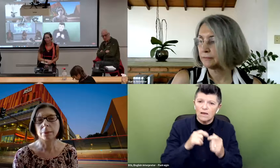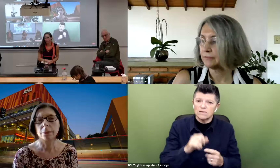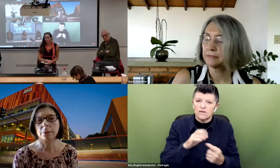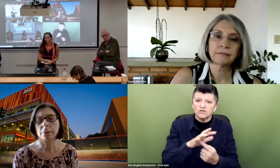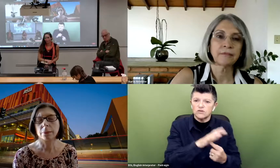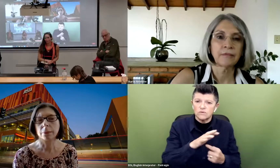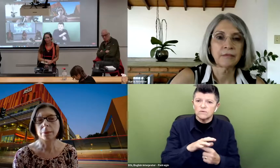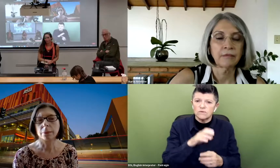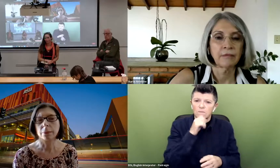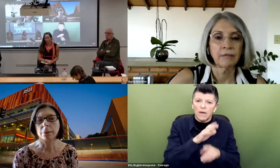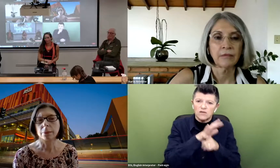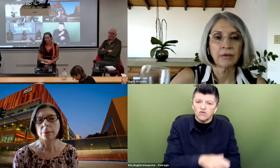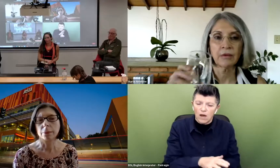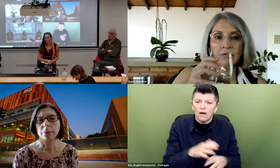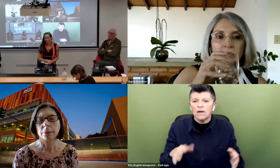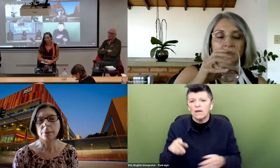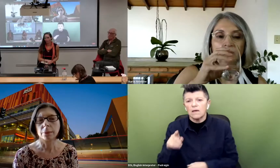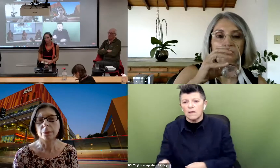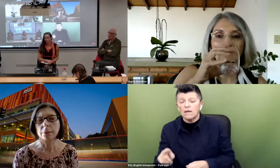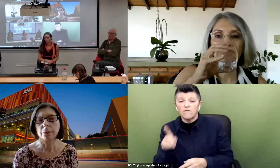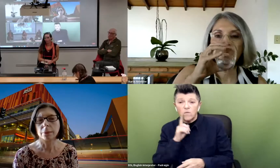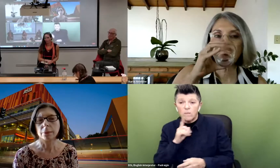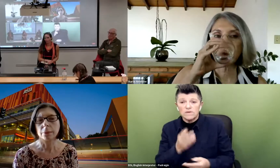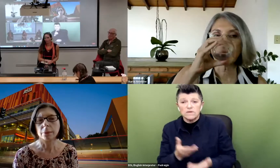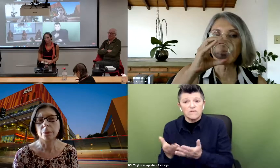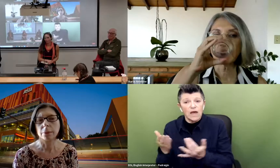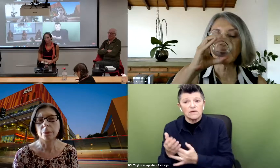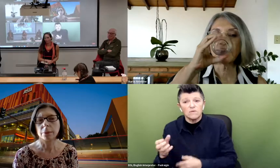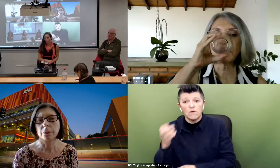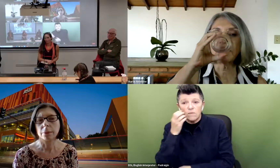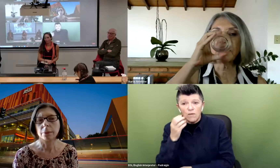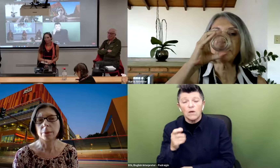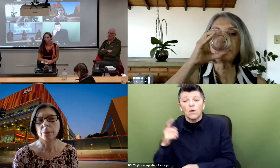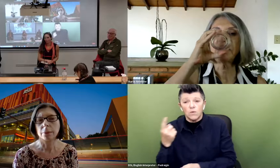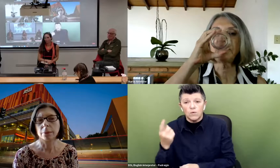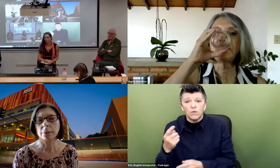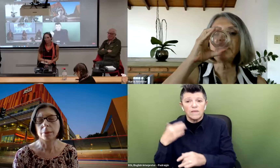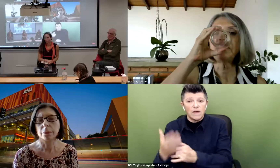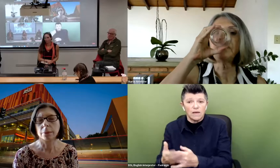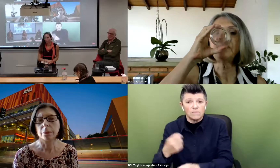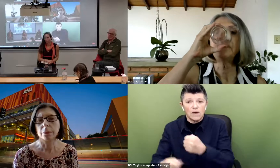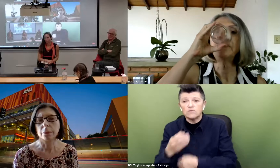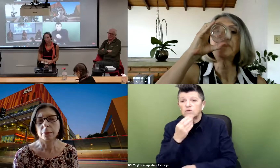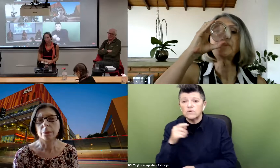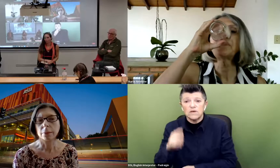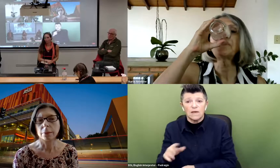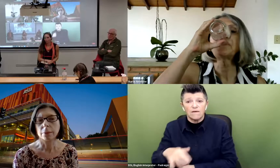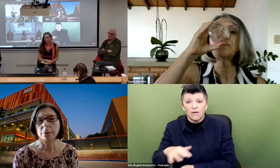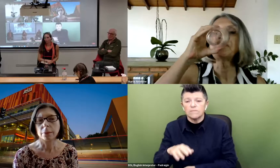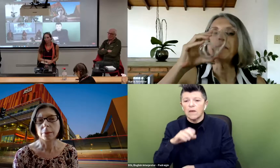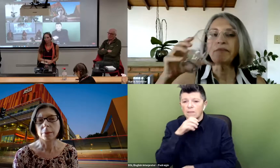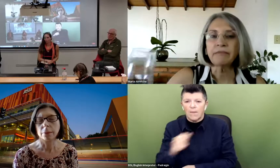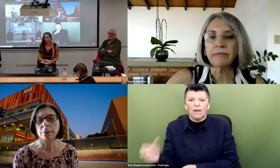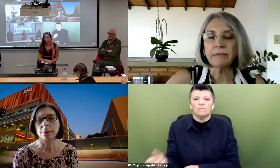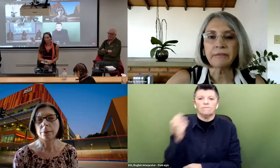even if a woman is given access to a mobile phone, the person who ends up using it in that specific family would be the man. So she probably